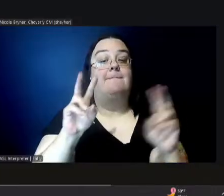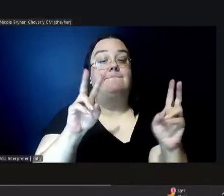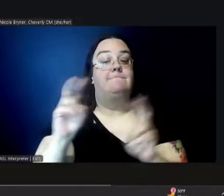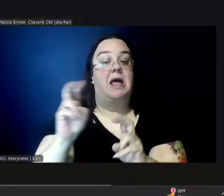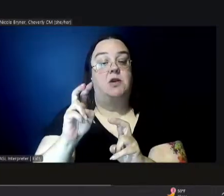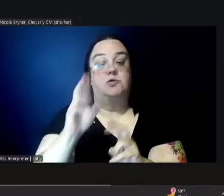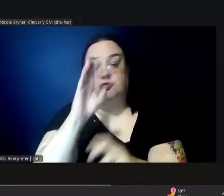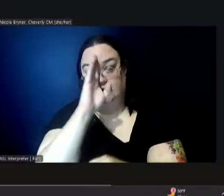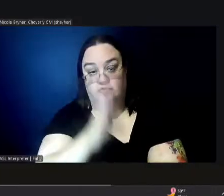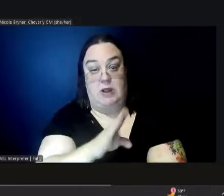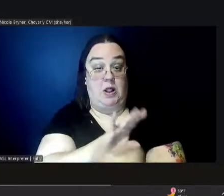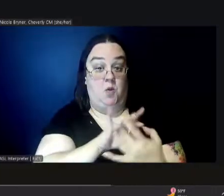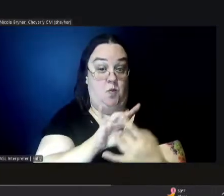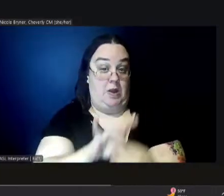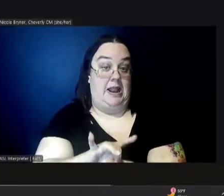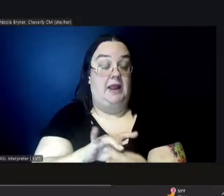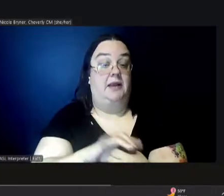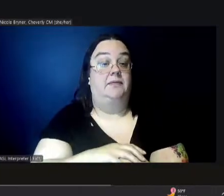thereto.